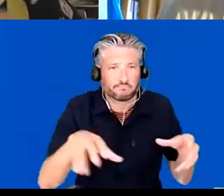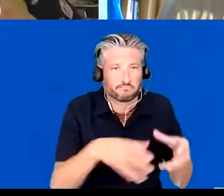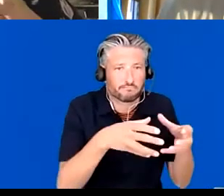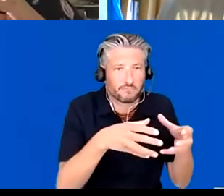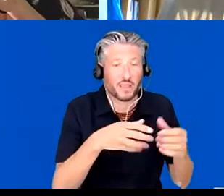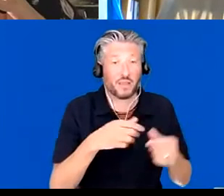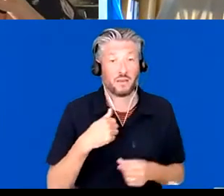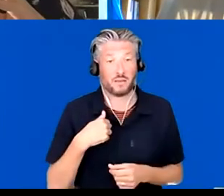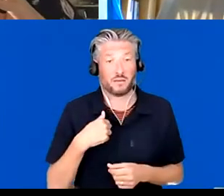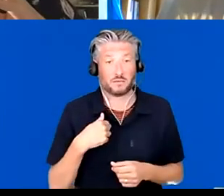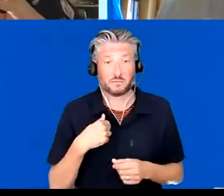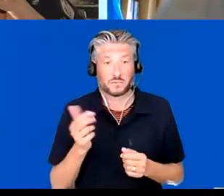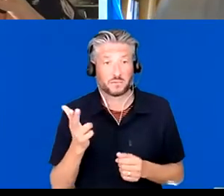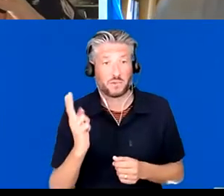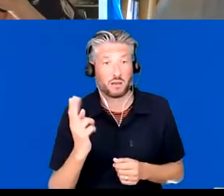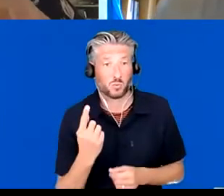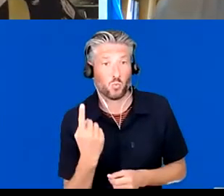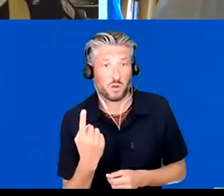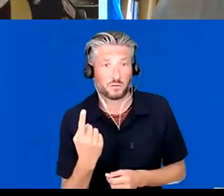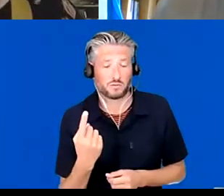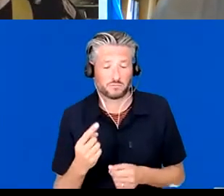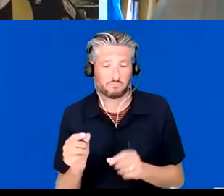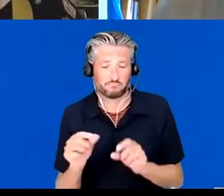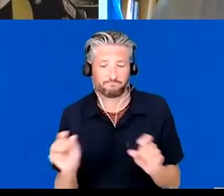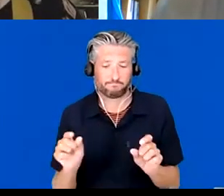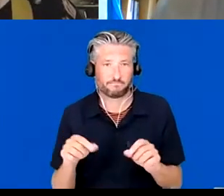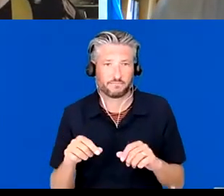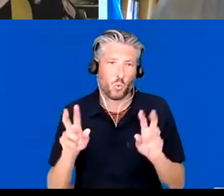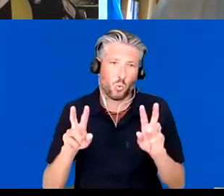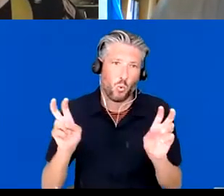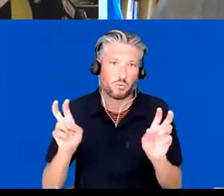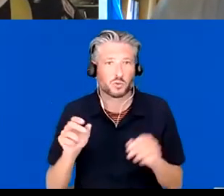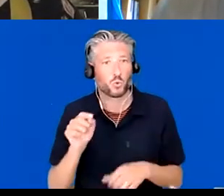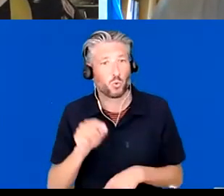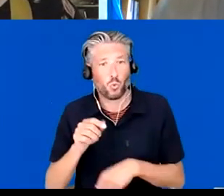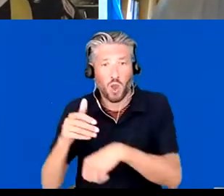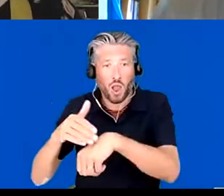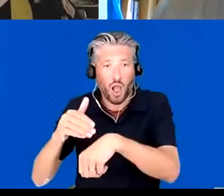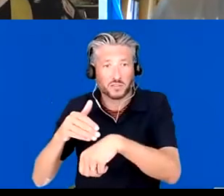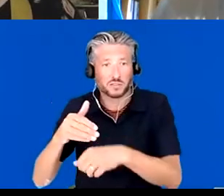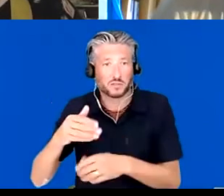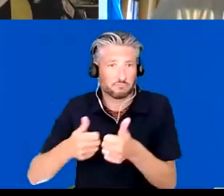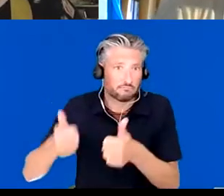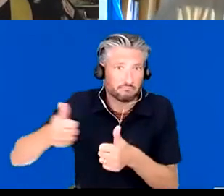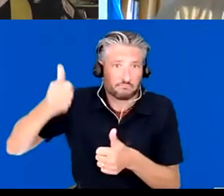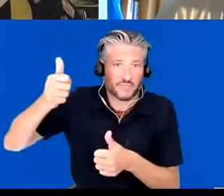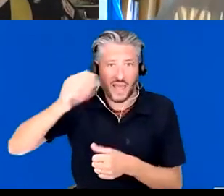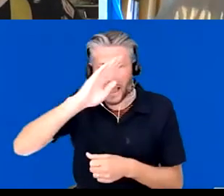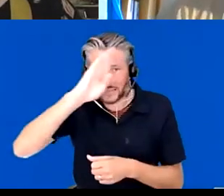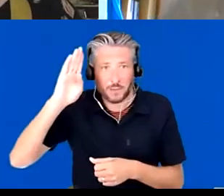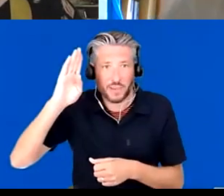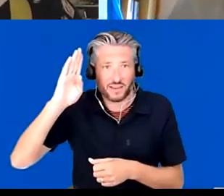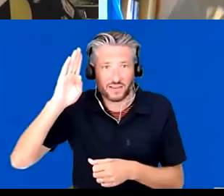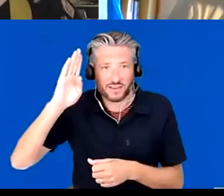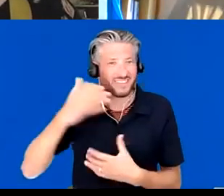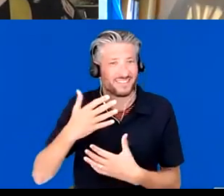Ask a Senior Academic, and actually that was the one that ended up having the longest discussions, and a lot of different people chimed in, and it was